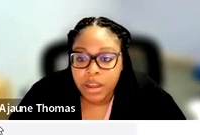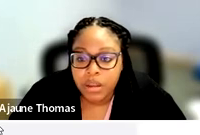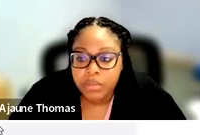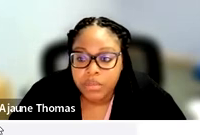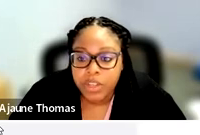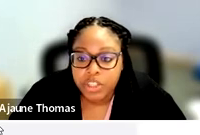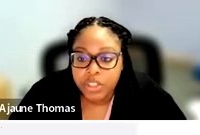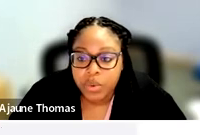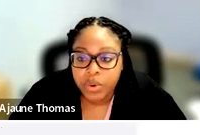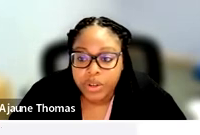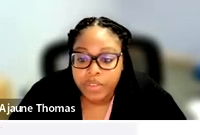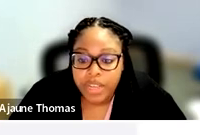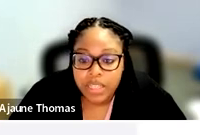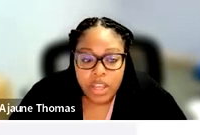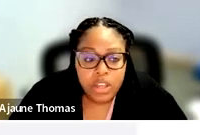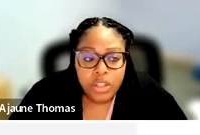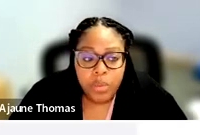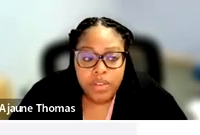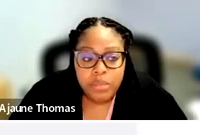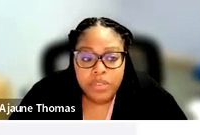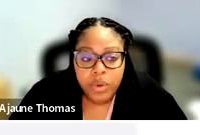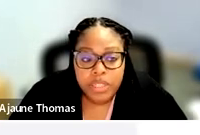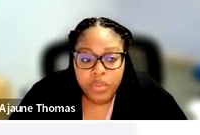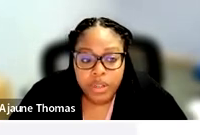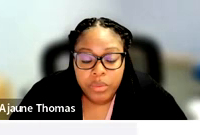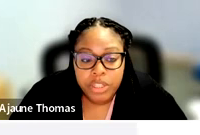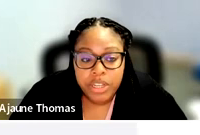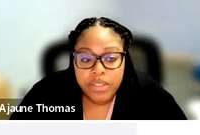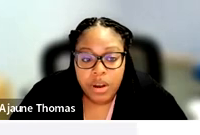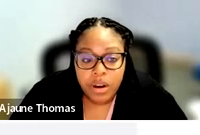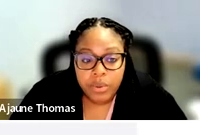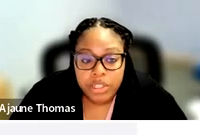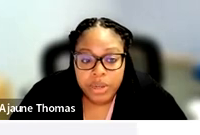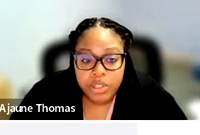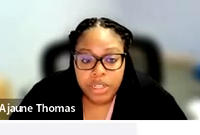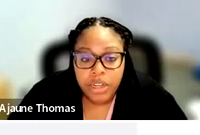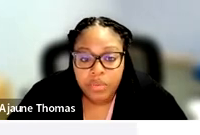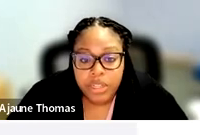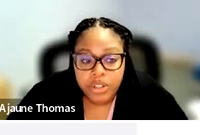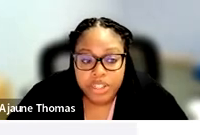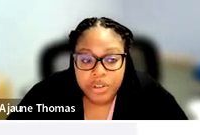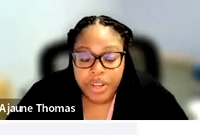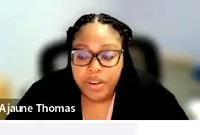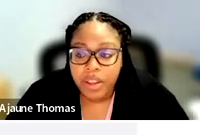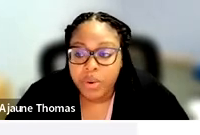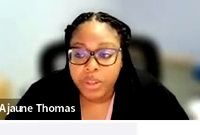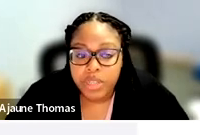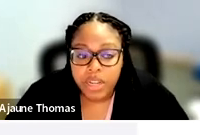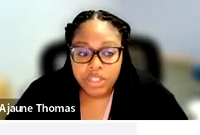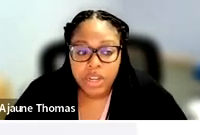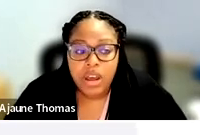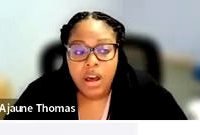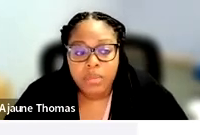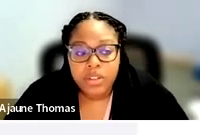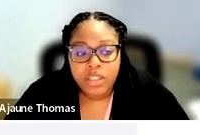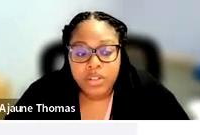accessibility features on your device. So one of them is VoiceOver, which gives an audible description of what's on your screen and what you